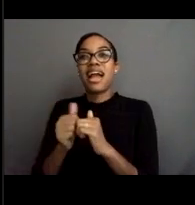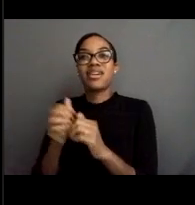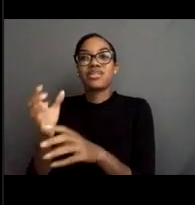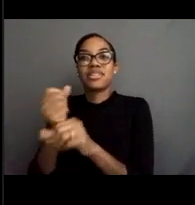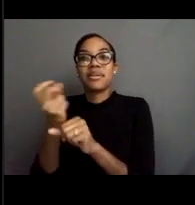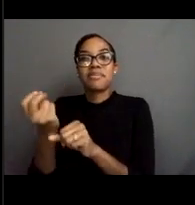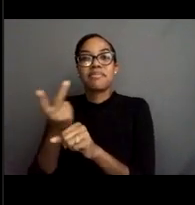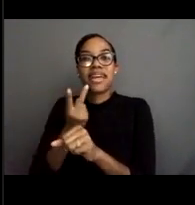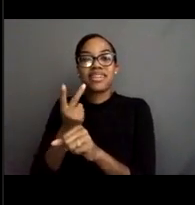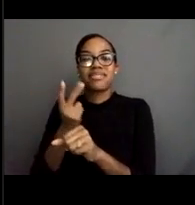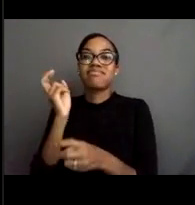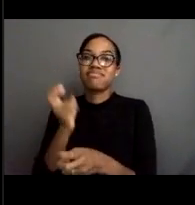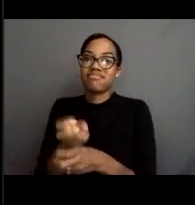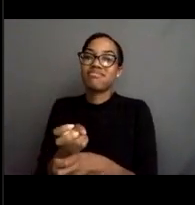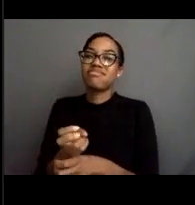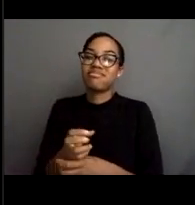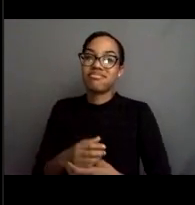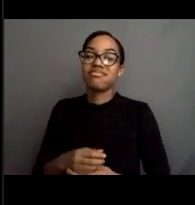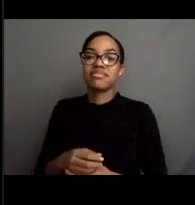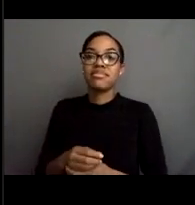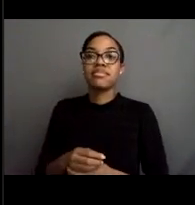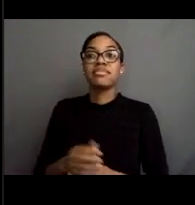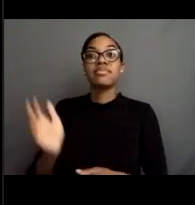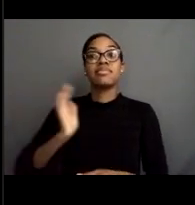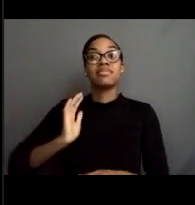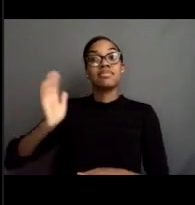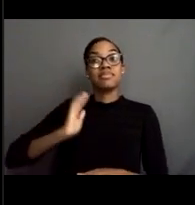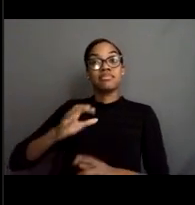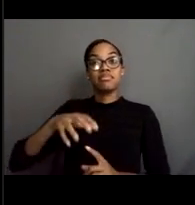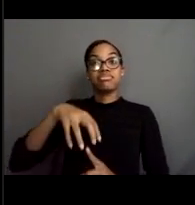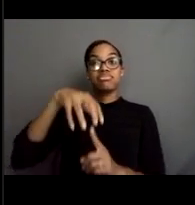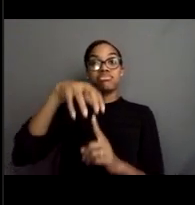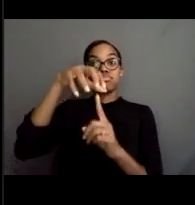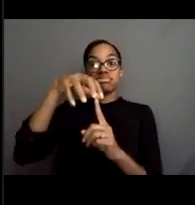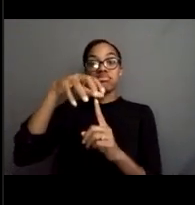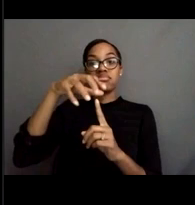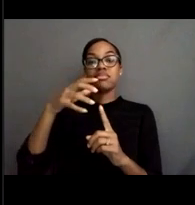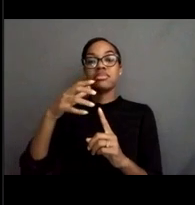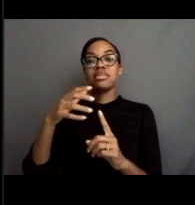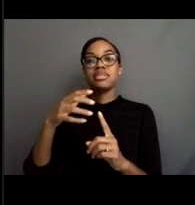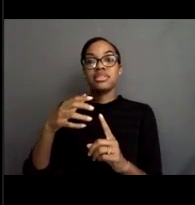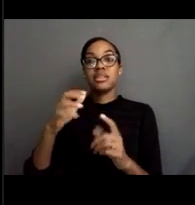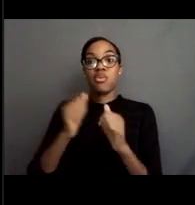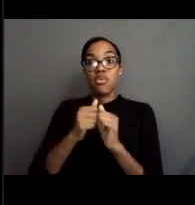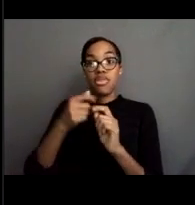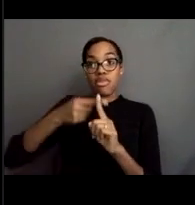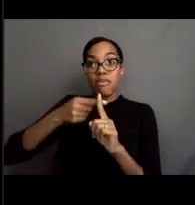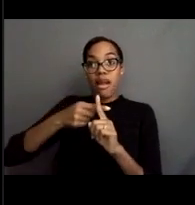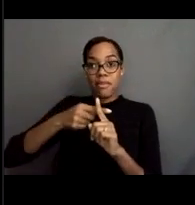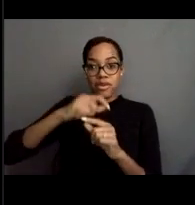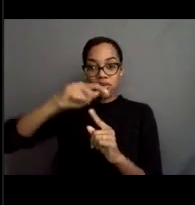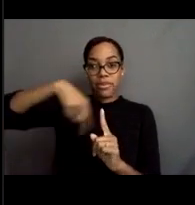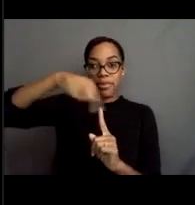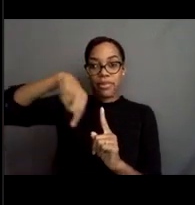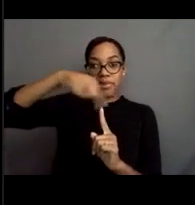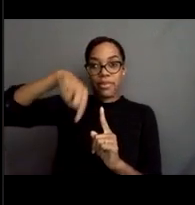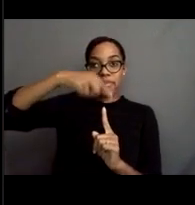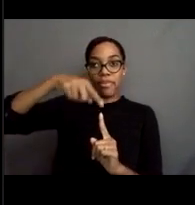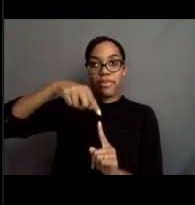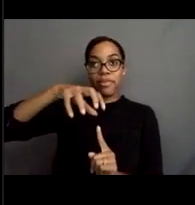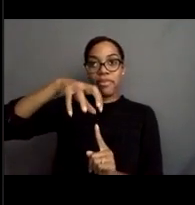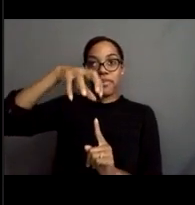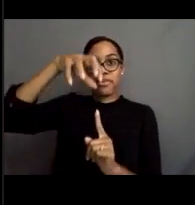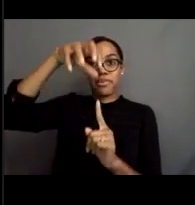do you get it back? In the old days, that's how weather balloons started. They would actually attach a thermometer to it, and they would let it